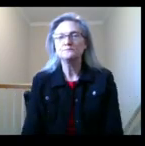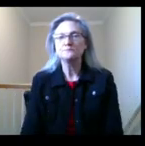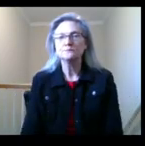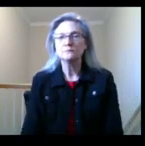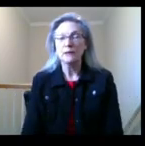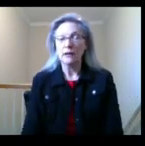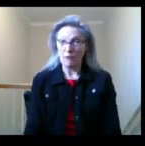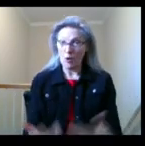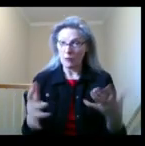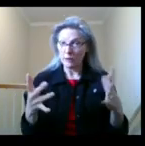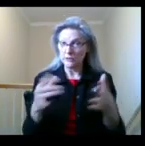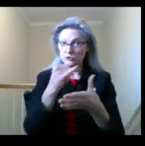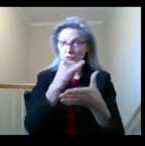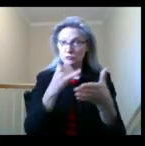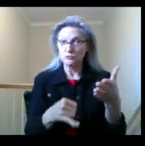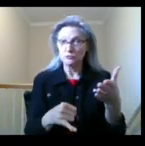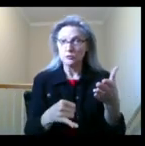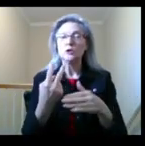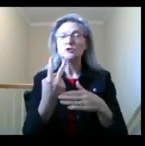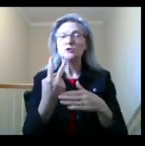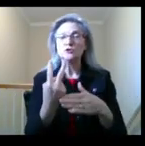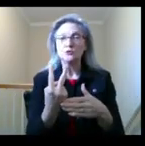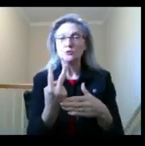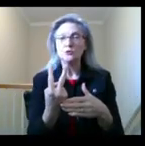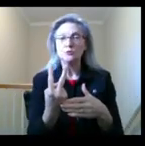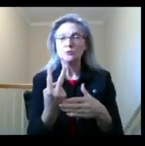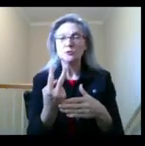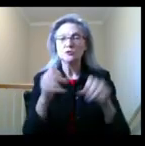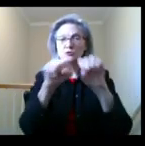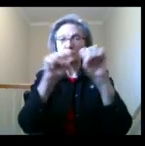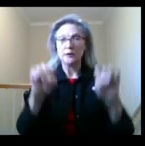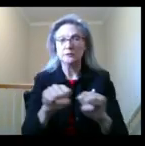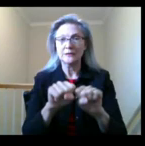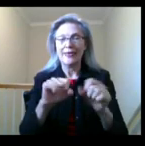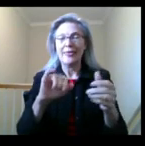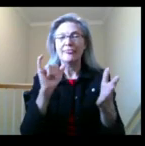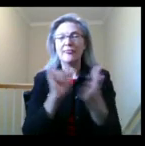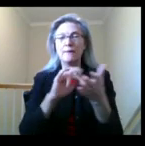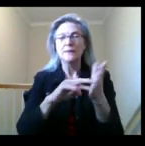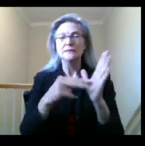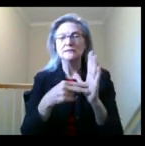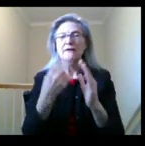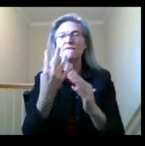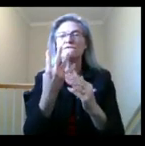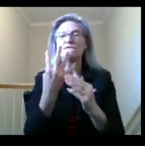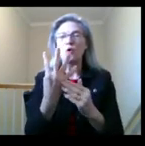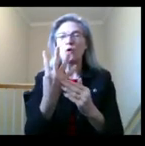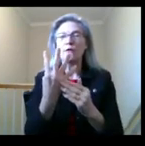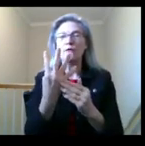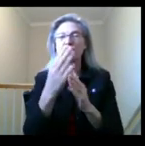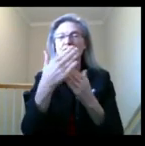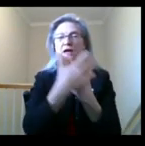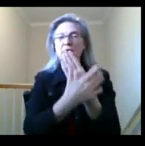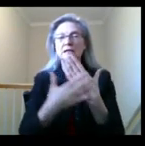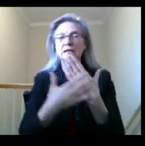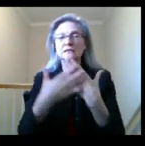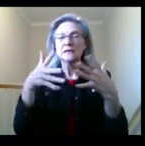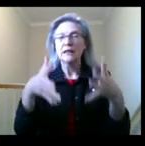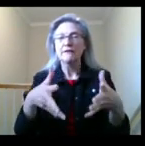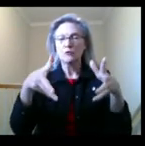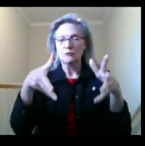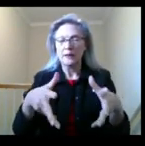I already drew out 2 squares, that means I have 4 faces left, and my faces remaining